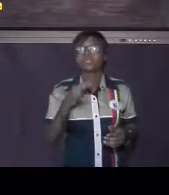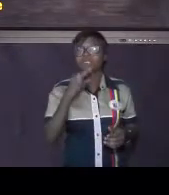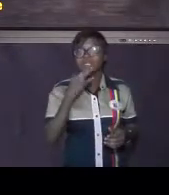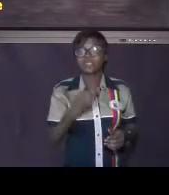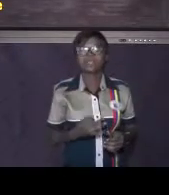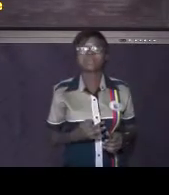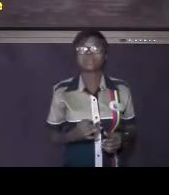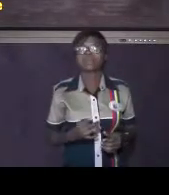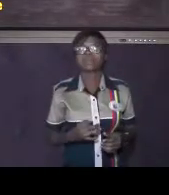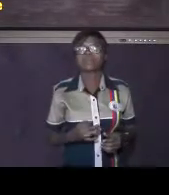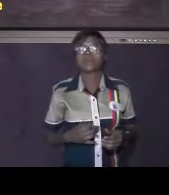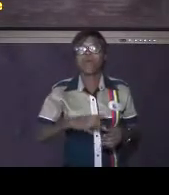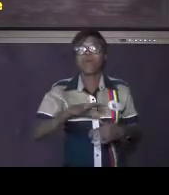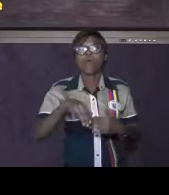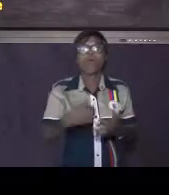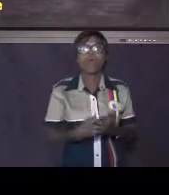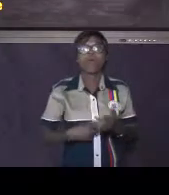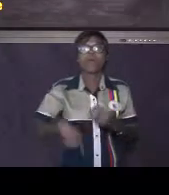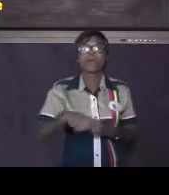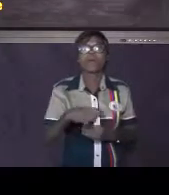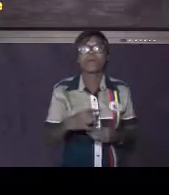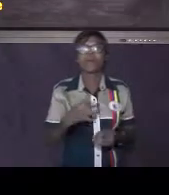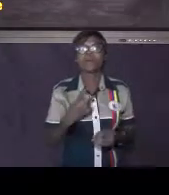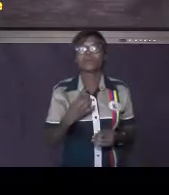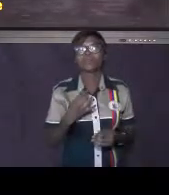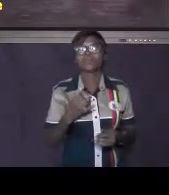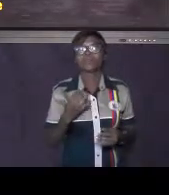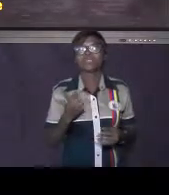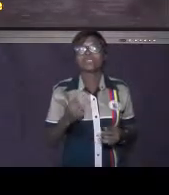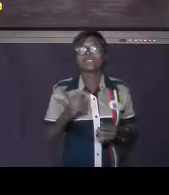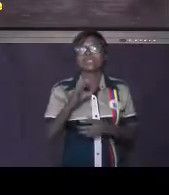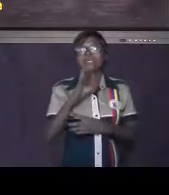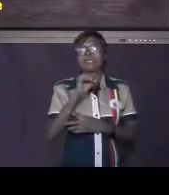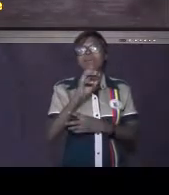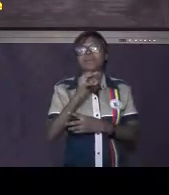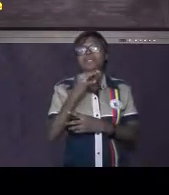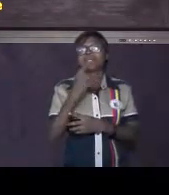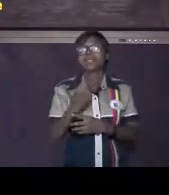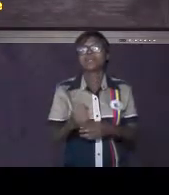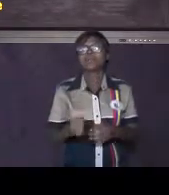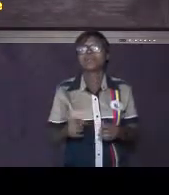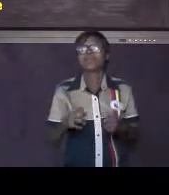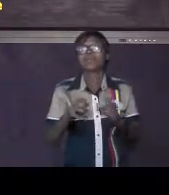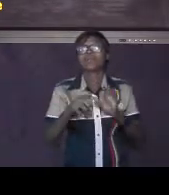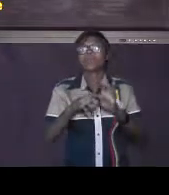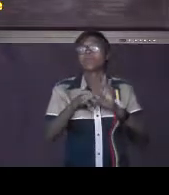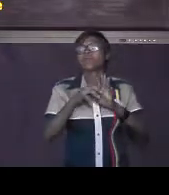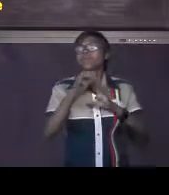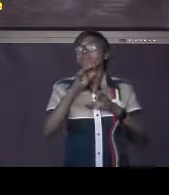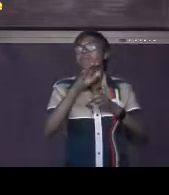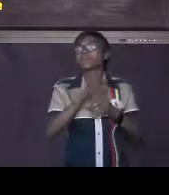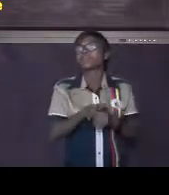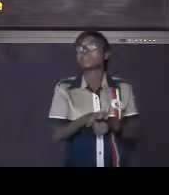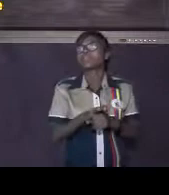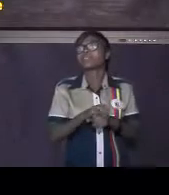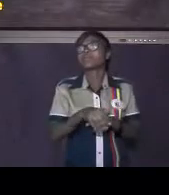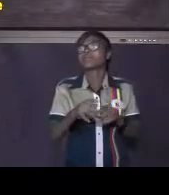what constitutes climate, the temperature, rainfall, light,